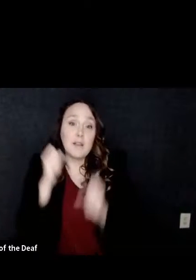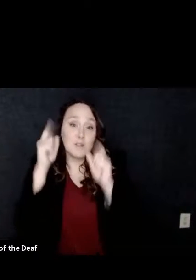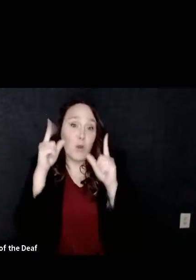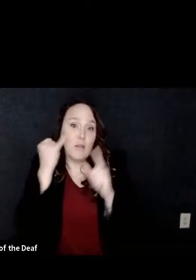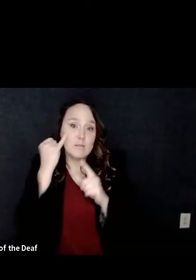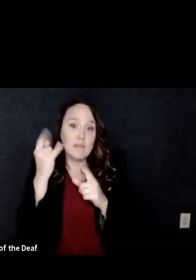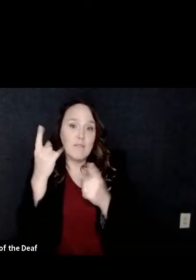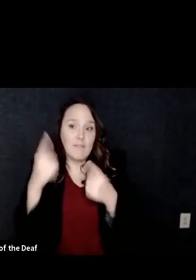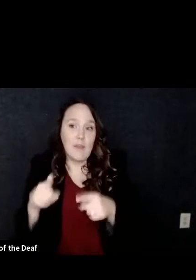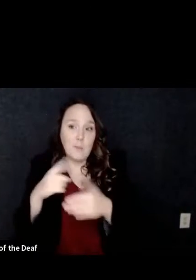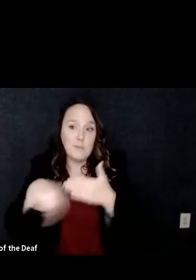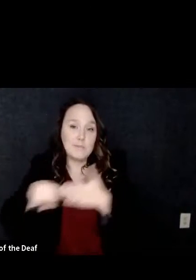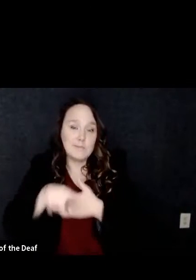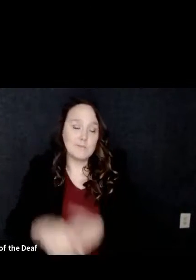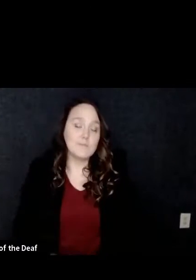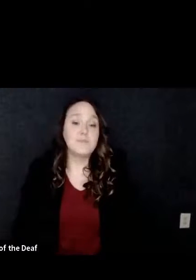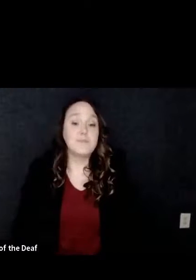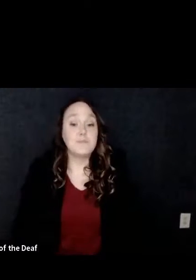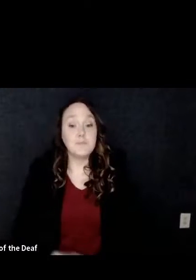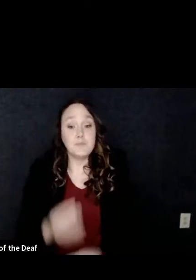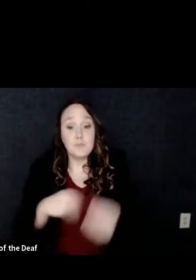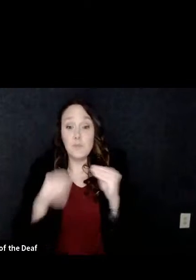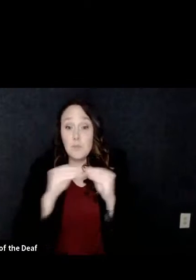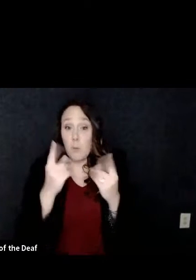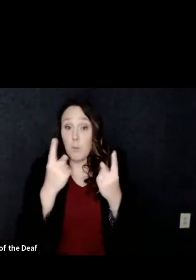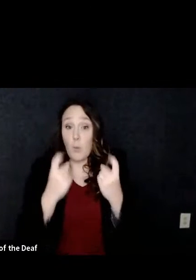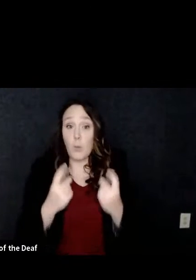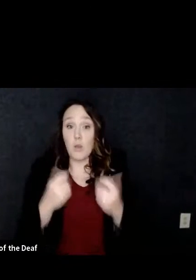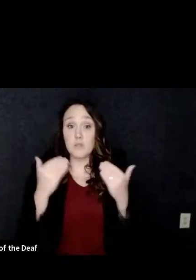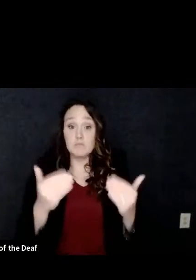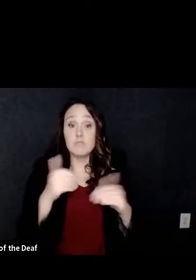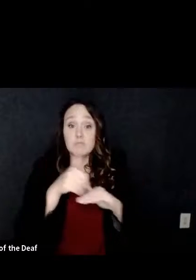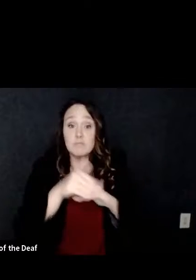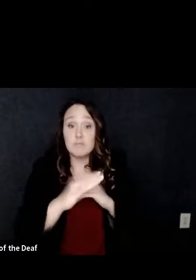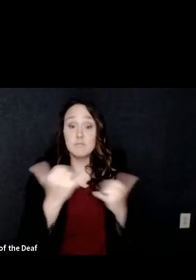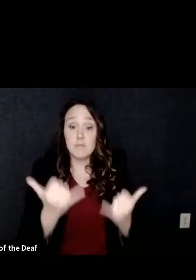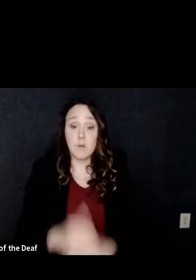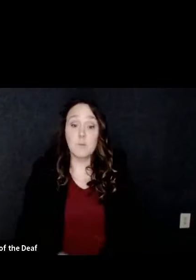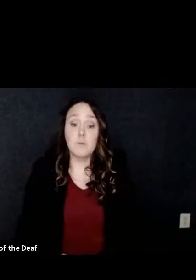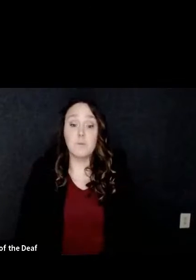some though. Any further questions, please go ahead and submit them now.